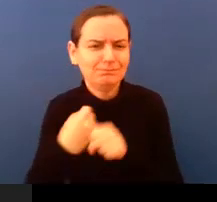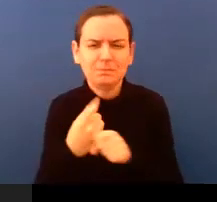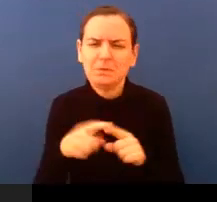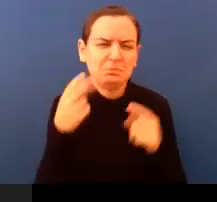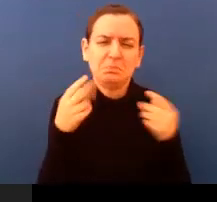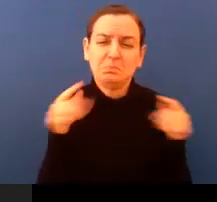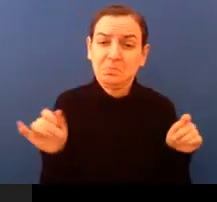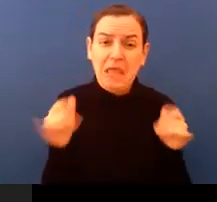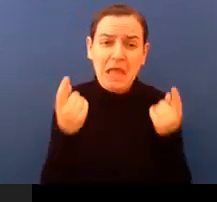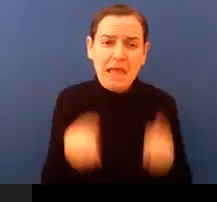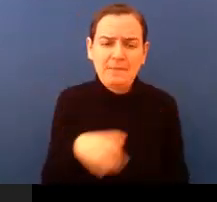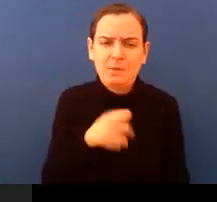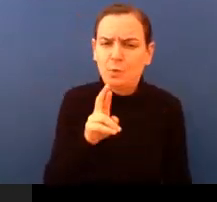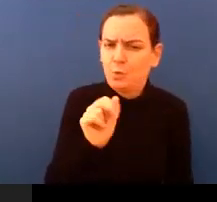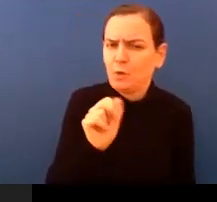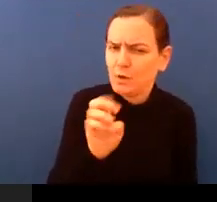a guide dog.